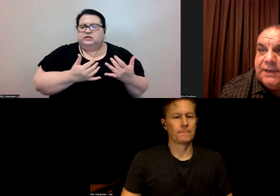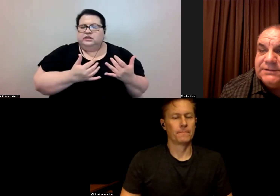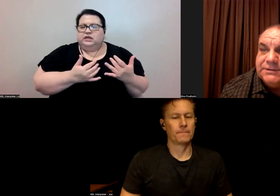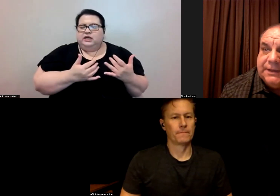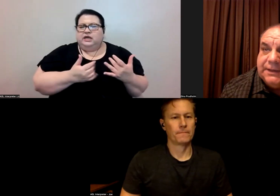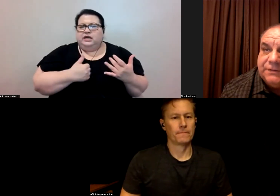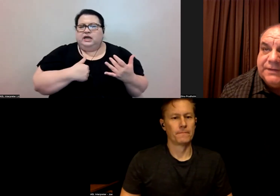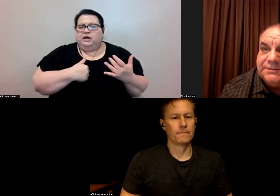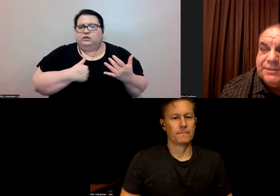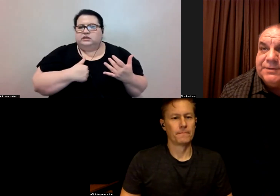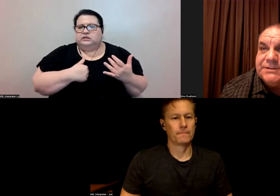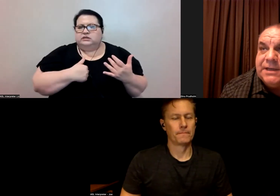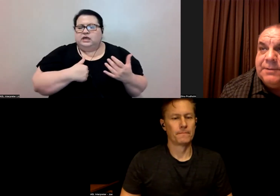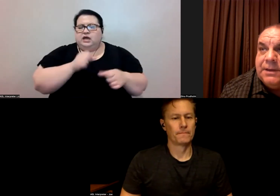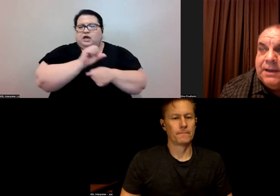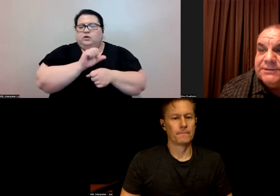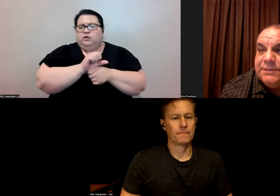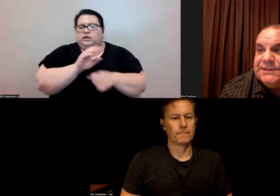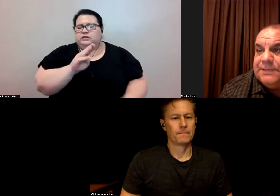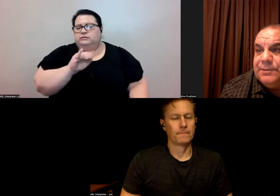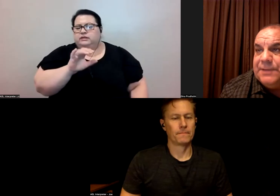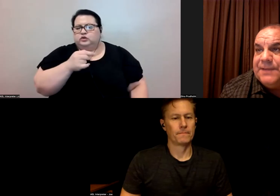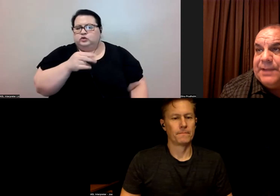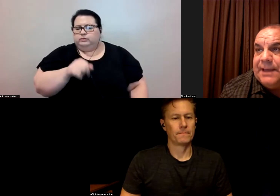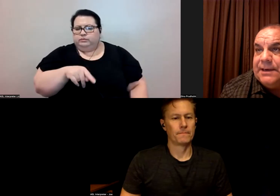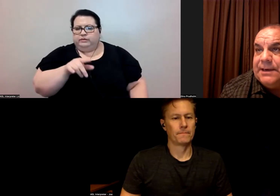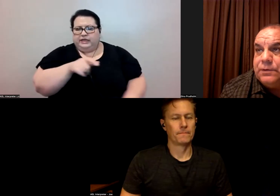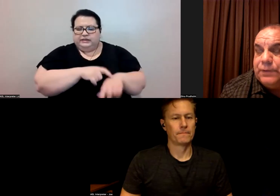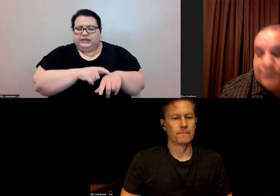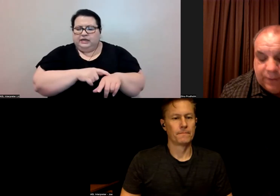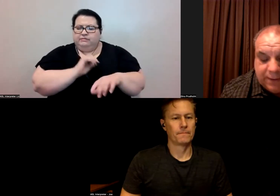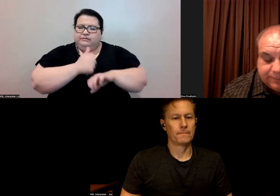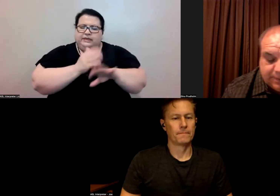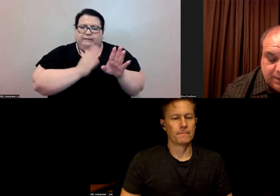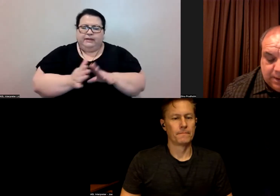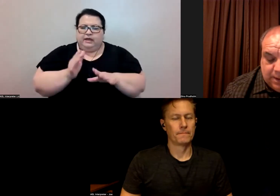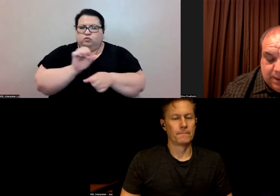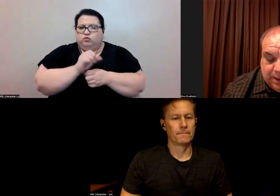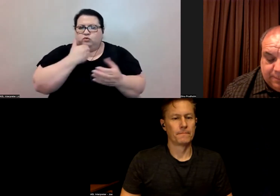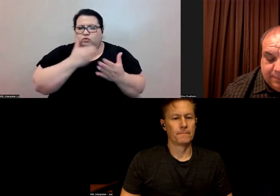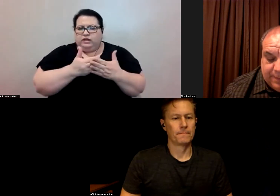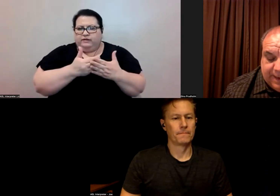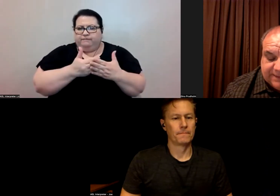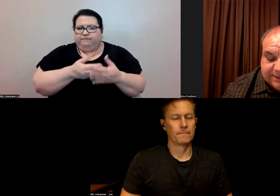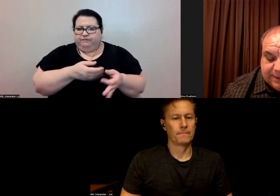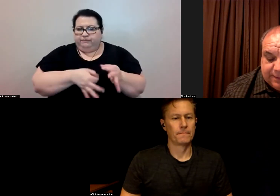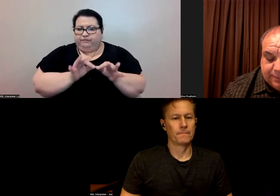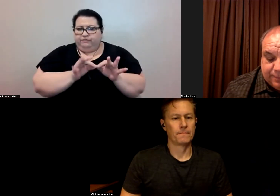to, I served as a bishop at the time, I was able to implement that plan, and it worked really well.